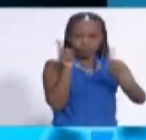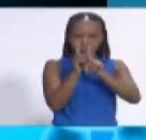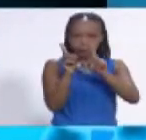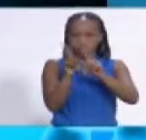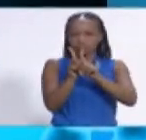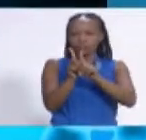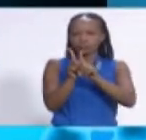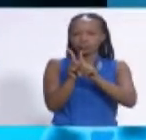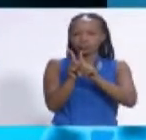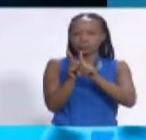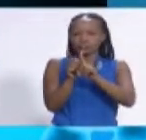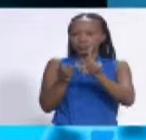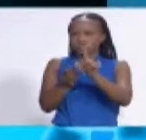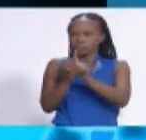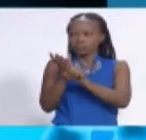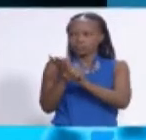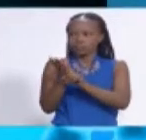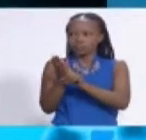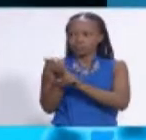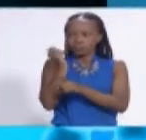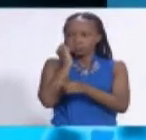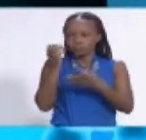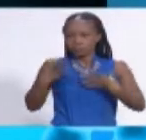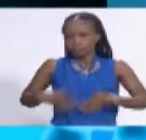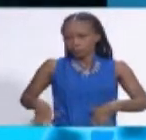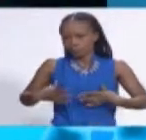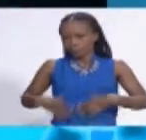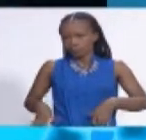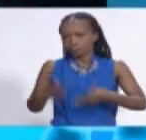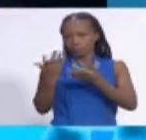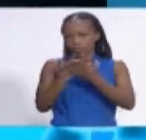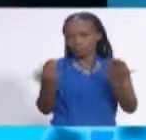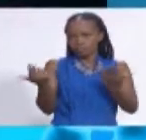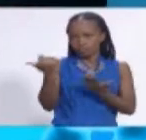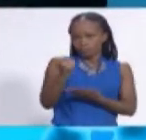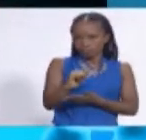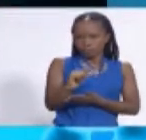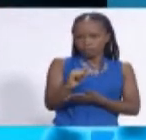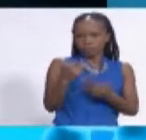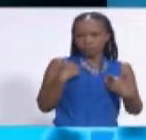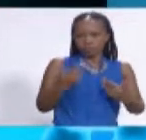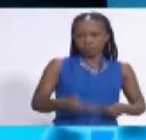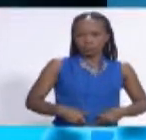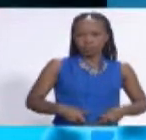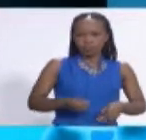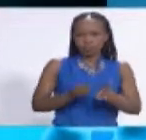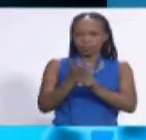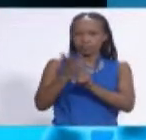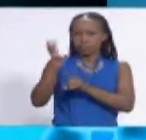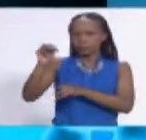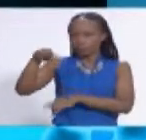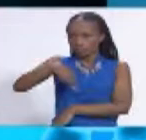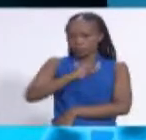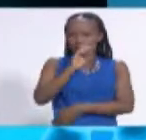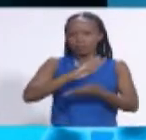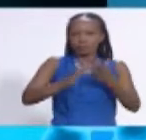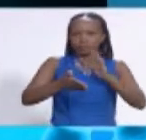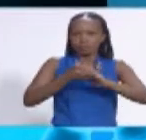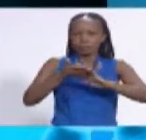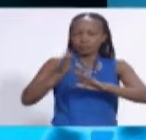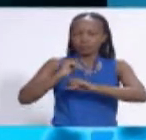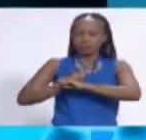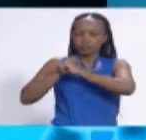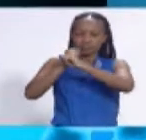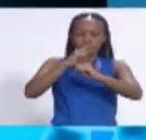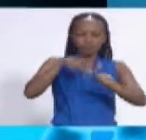for exposure of infected persons and things. Any person who willfully exposes himself without proper